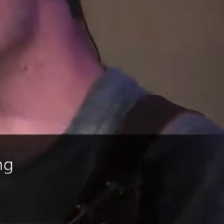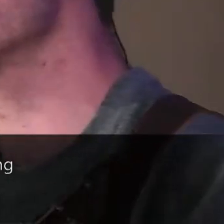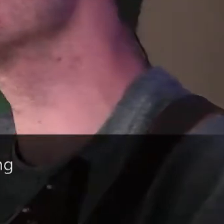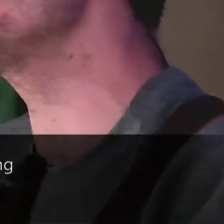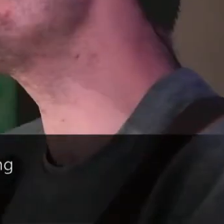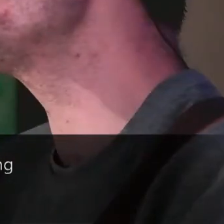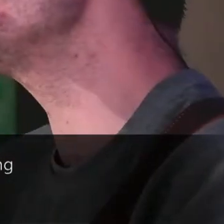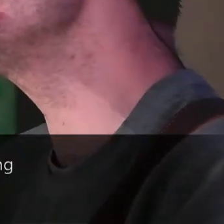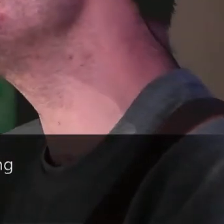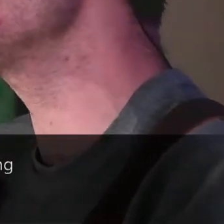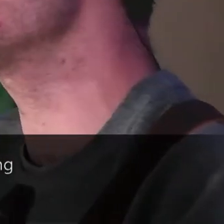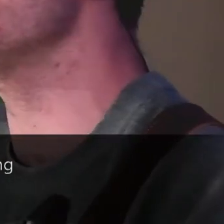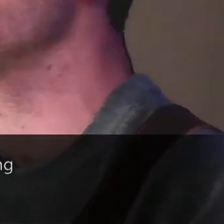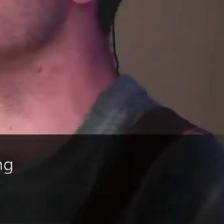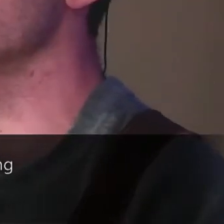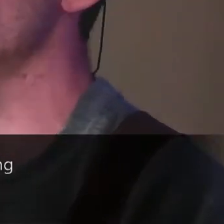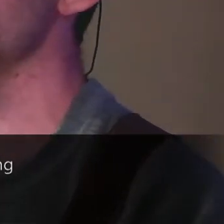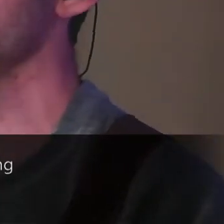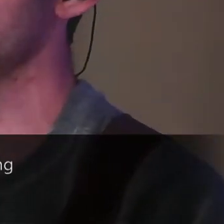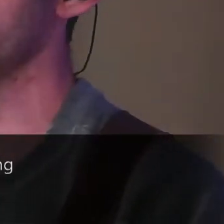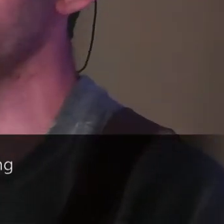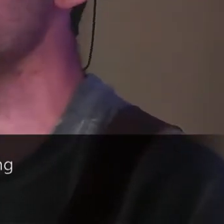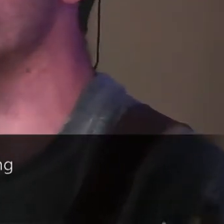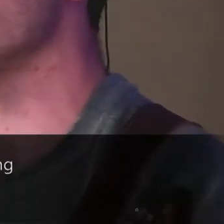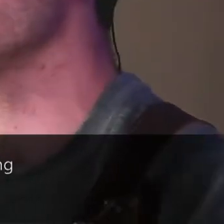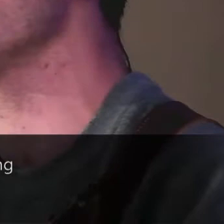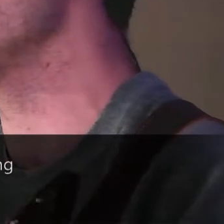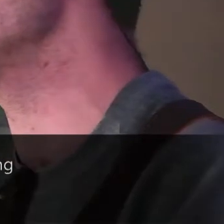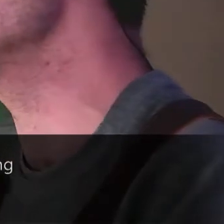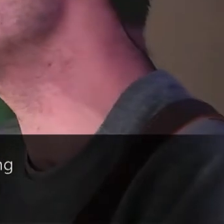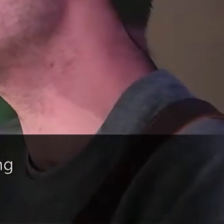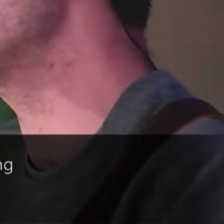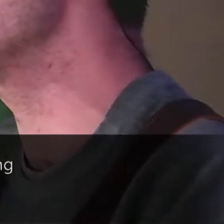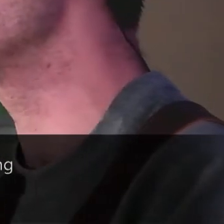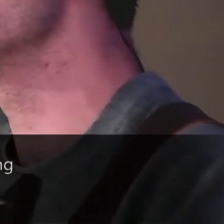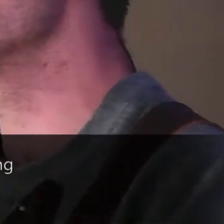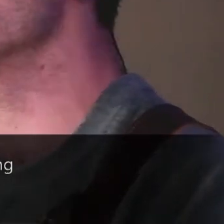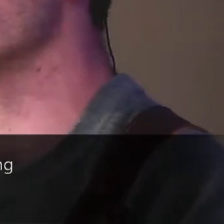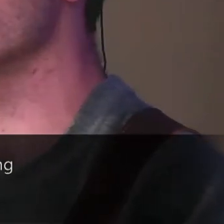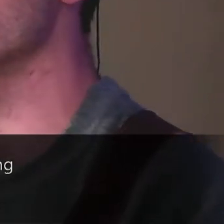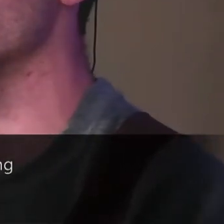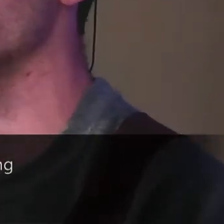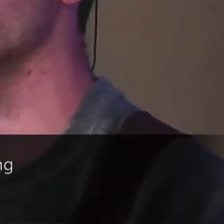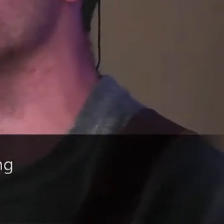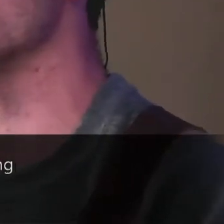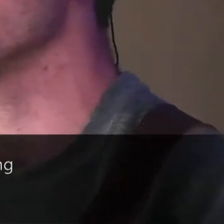the solace in your suffering is my